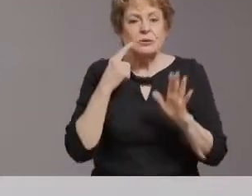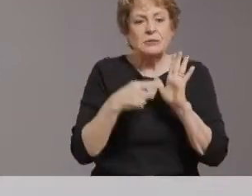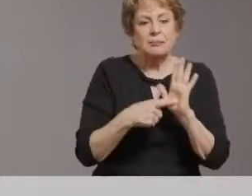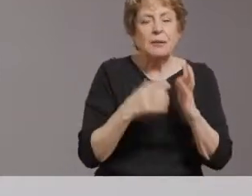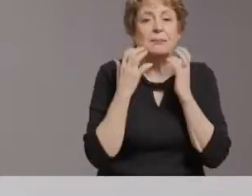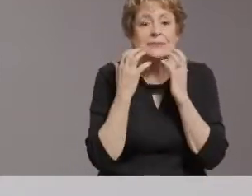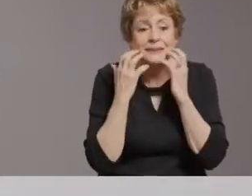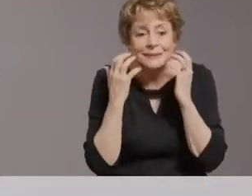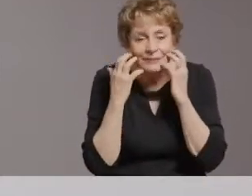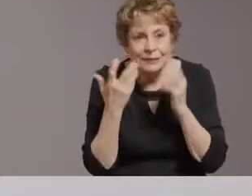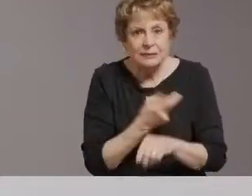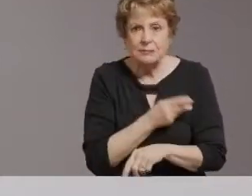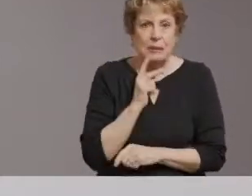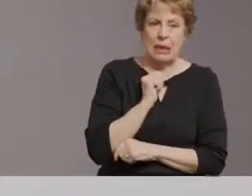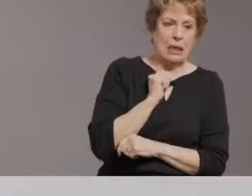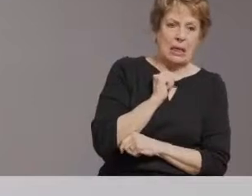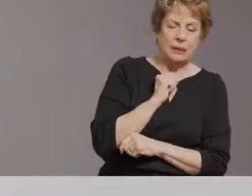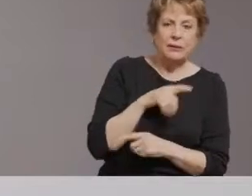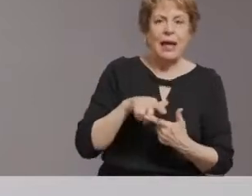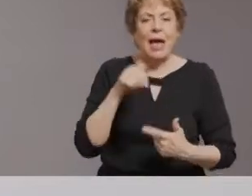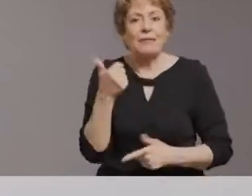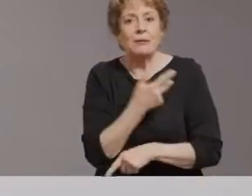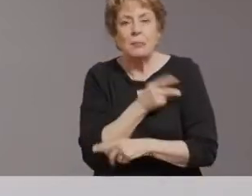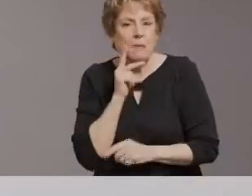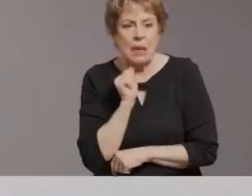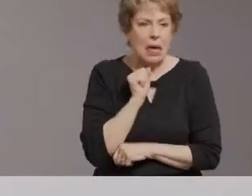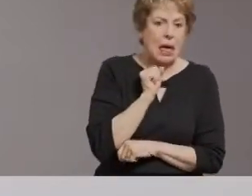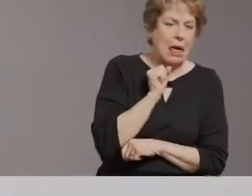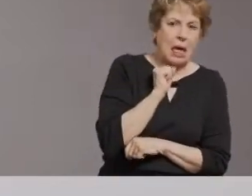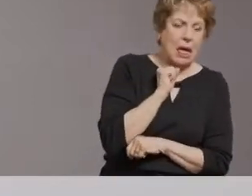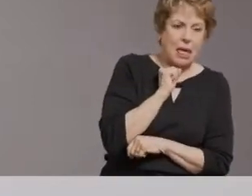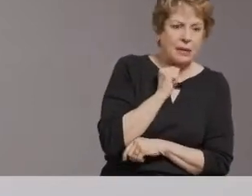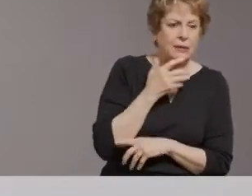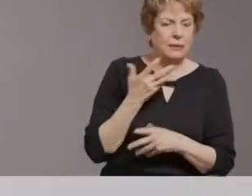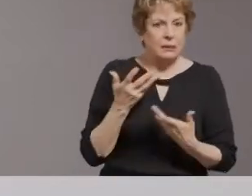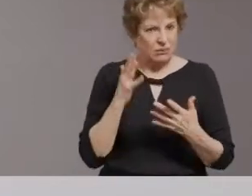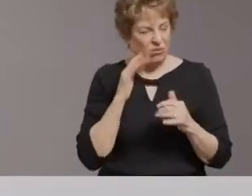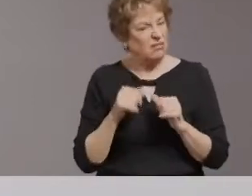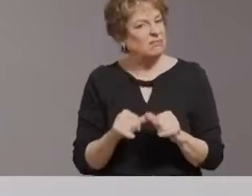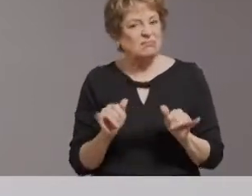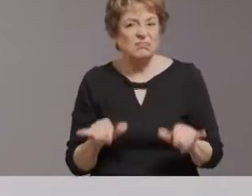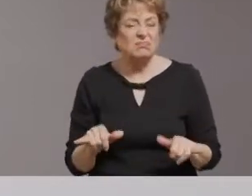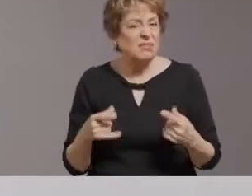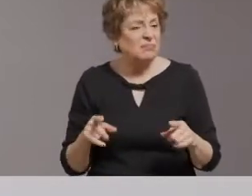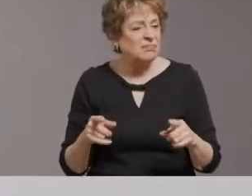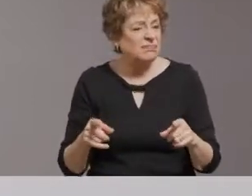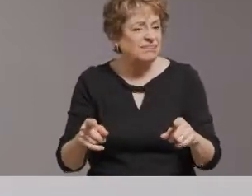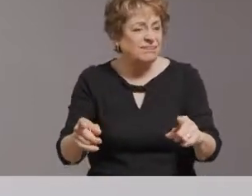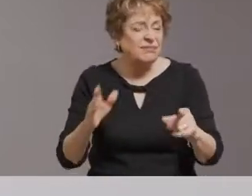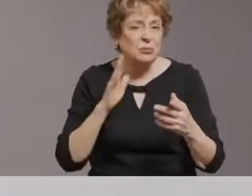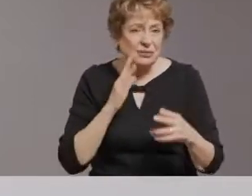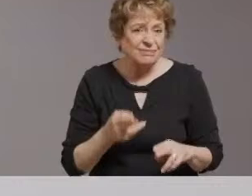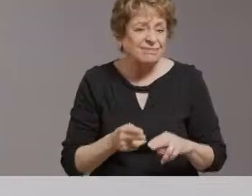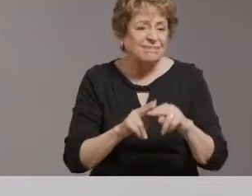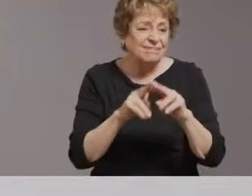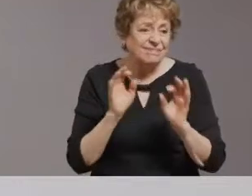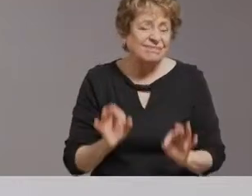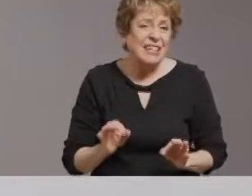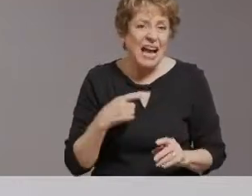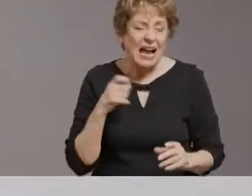and other vaccinations, and it's been steadily increasing. So it's definitely something we're going to need to address.